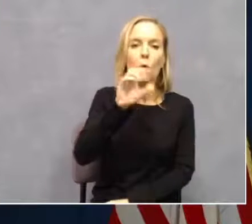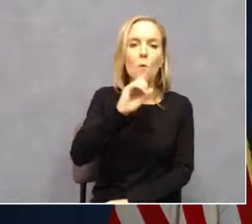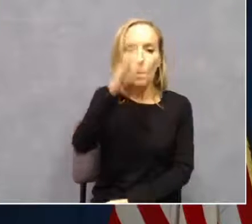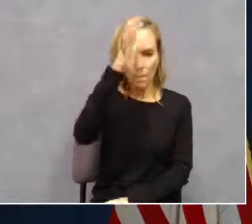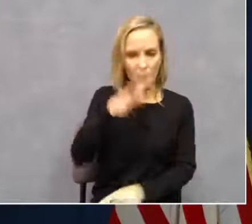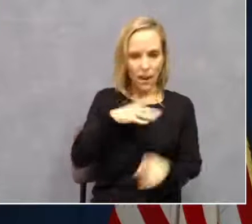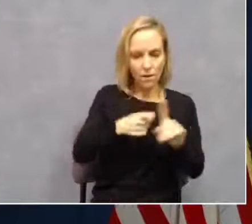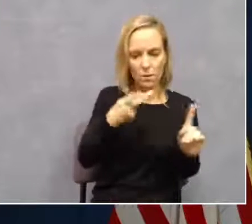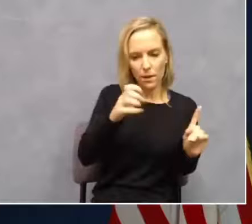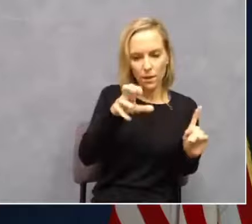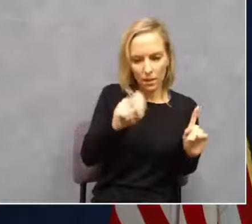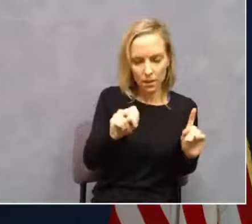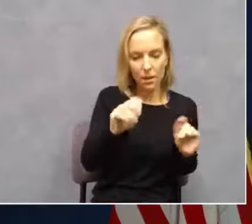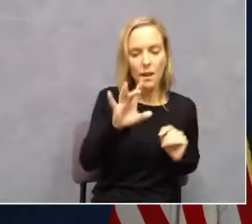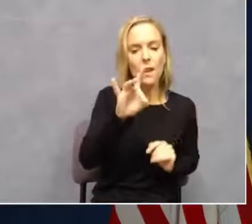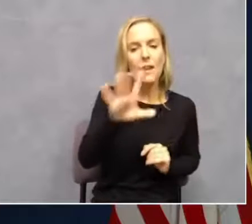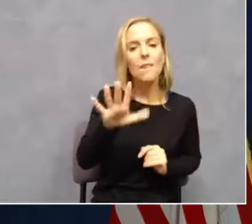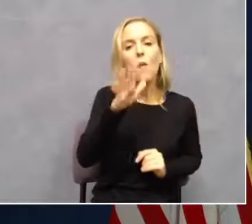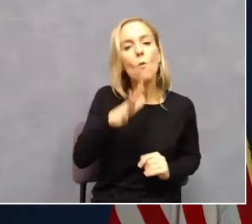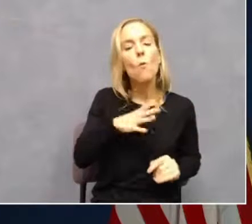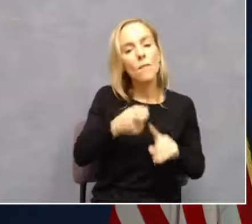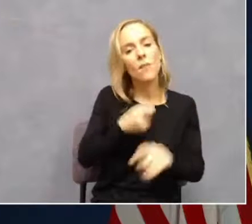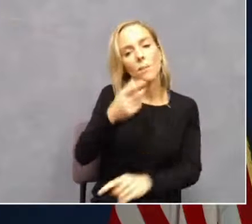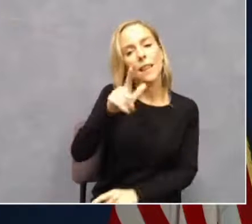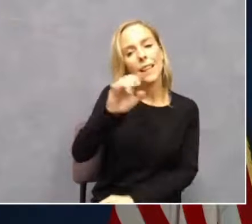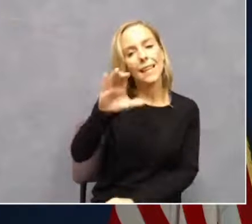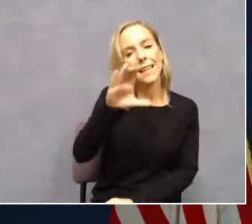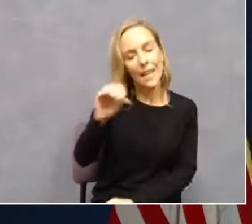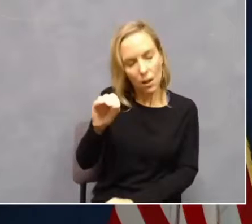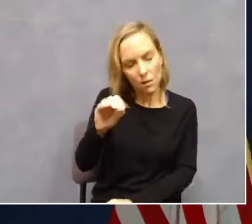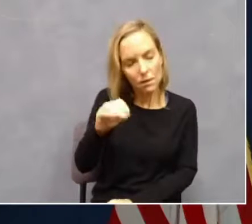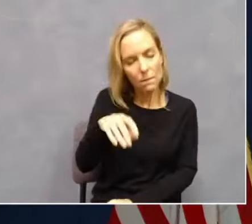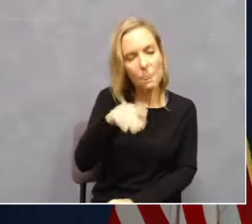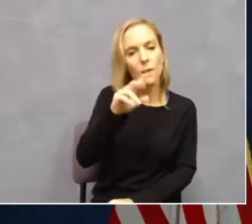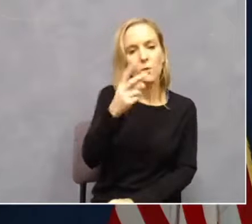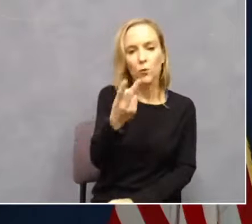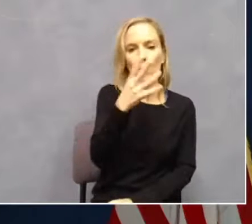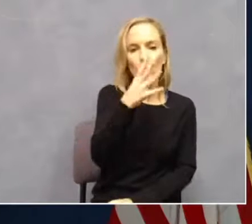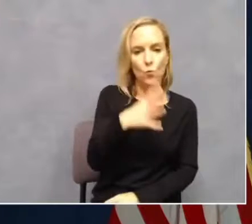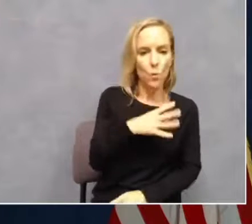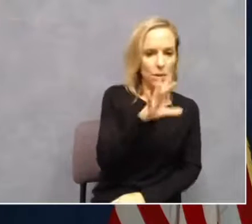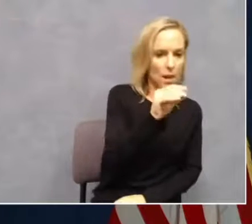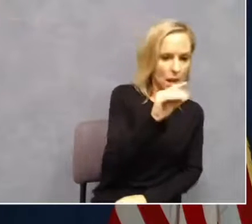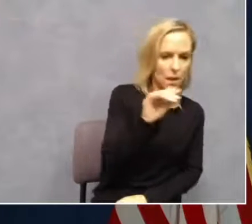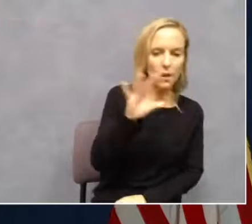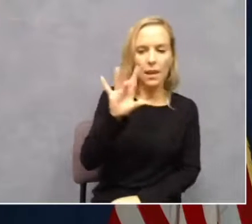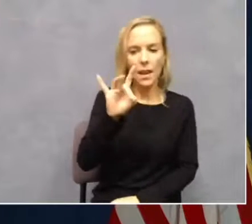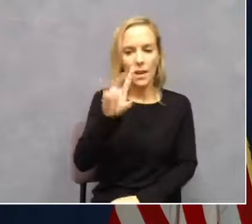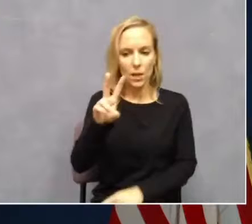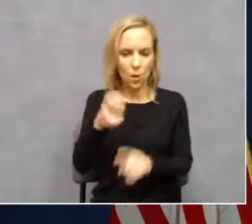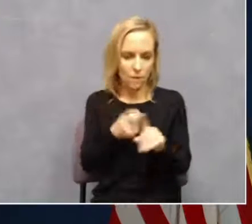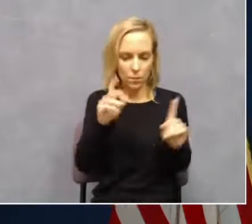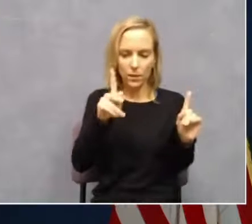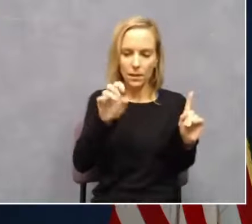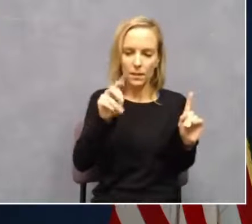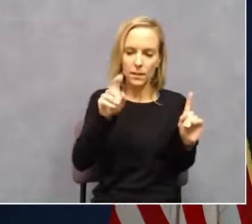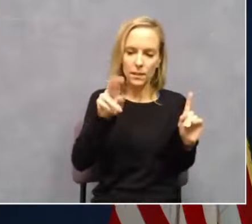an 85-year-old woman from Lee County, two women, 180 and 182 from Kenton County,